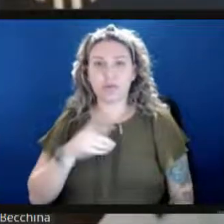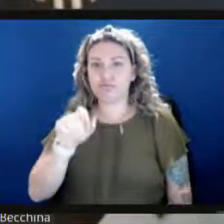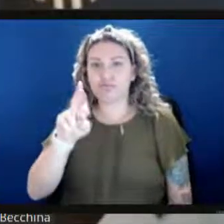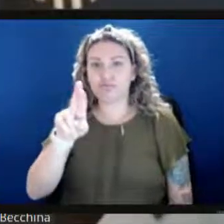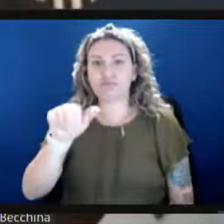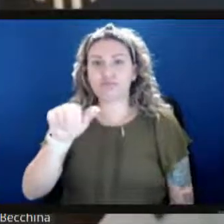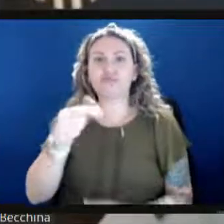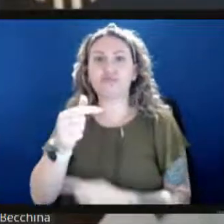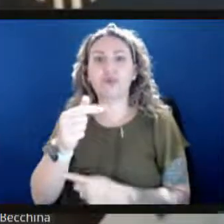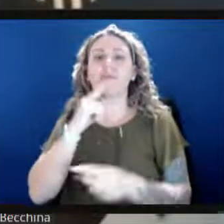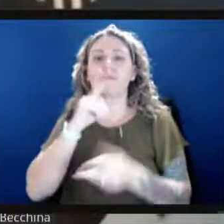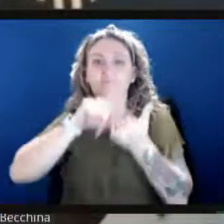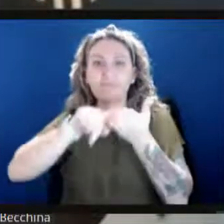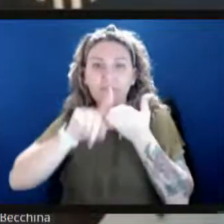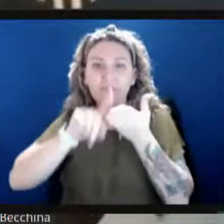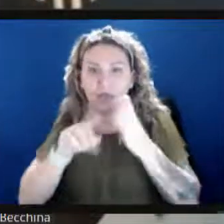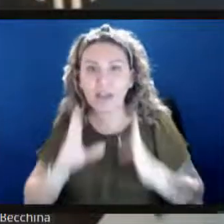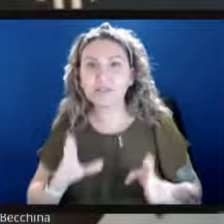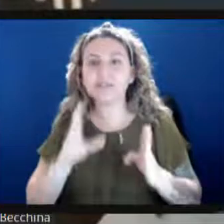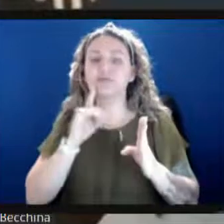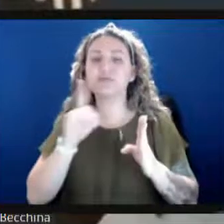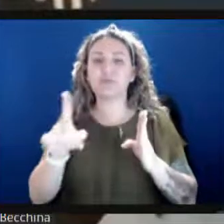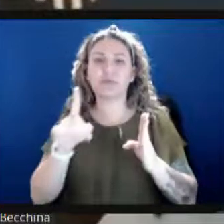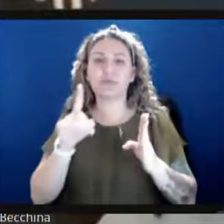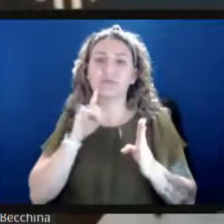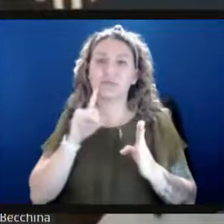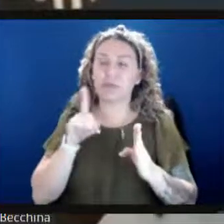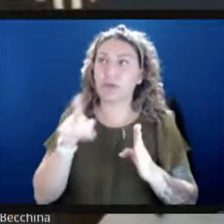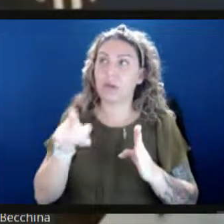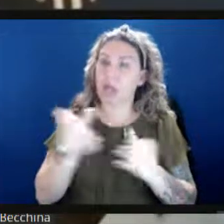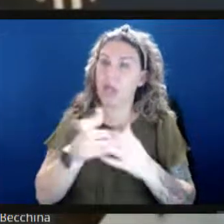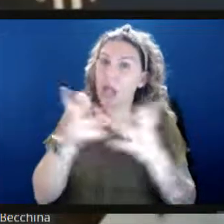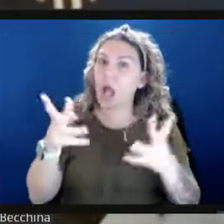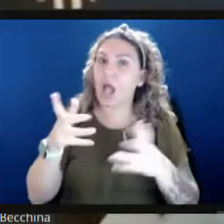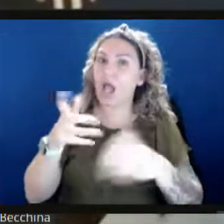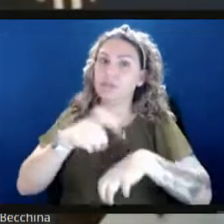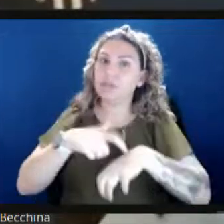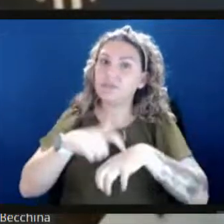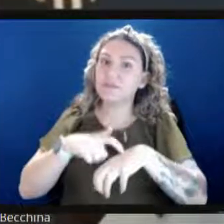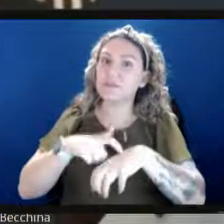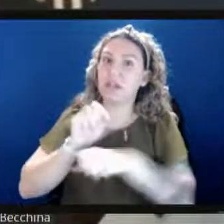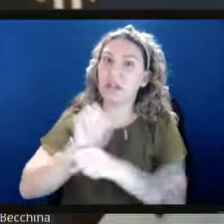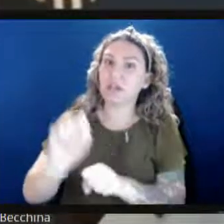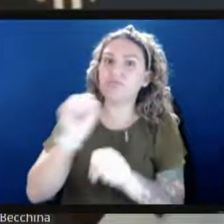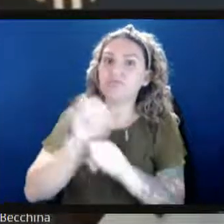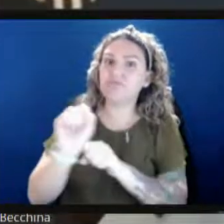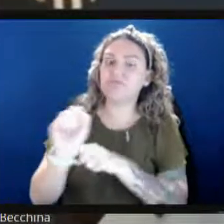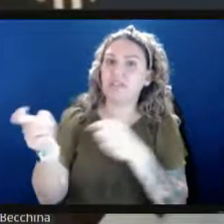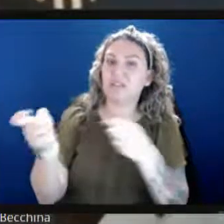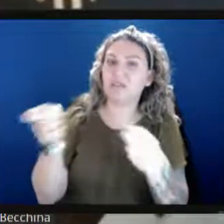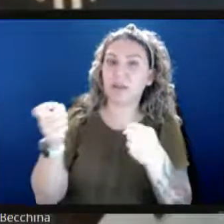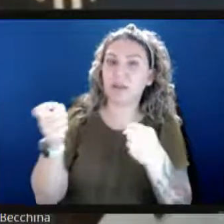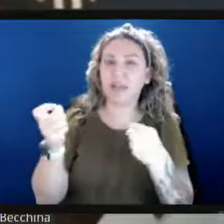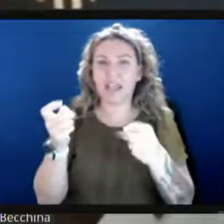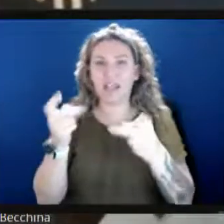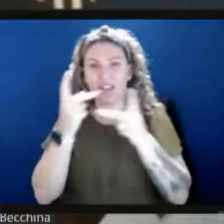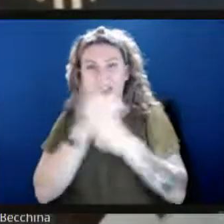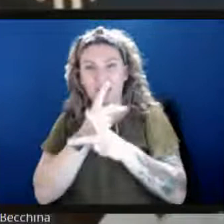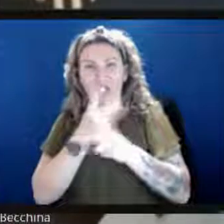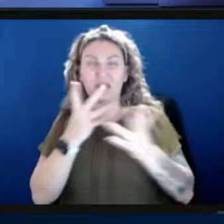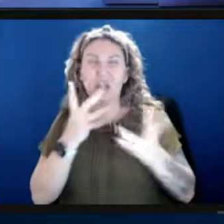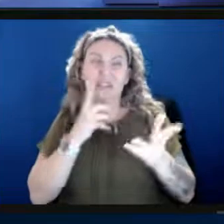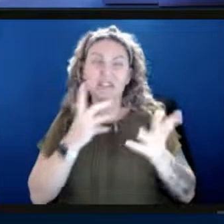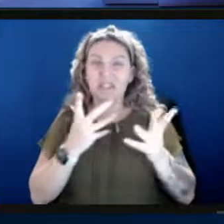investigators alongside the DEA are spending a lot of time dealing with and finding some really unfortunate cases.